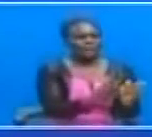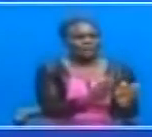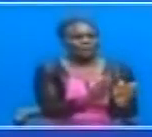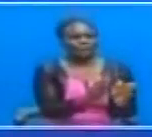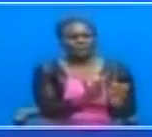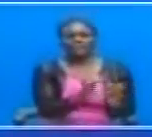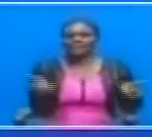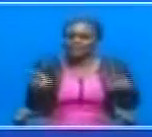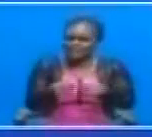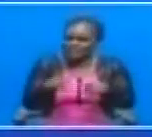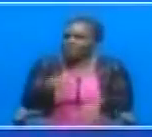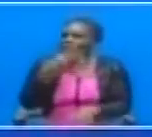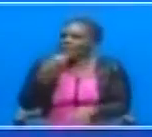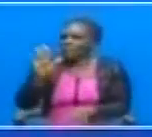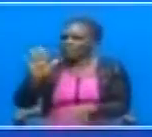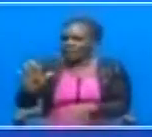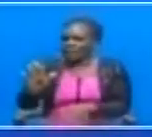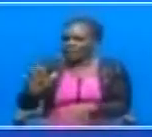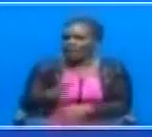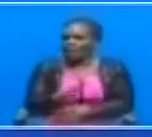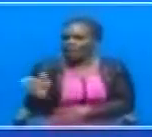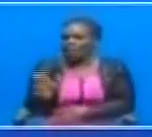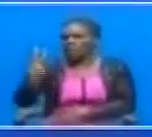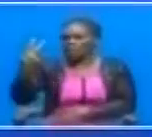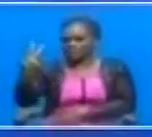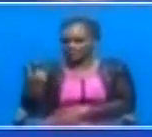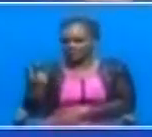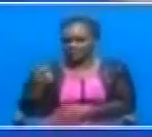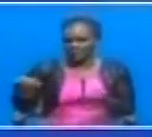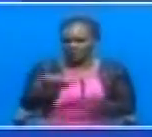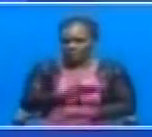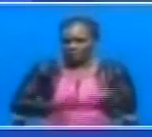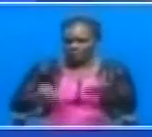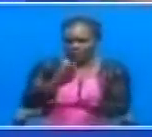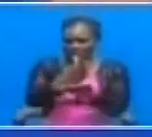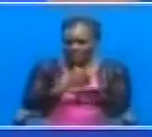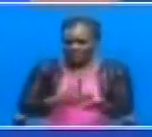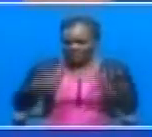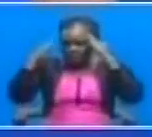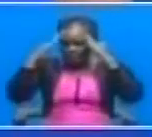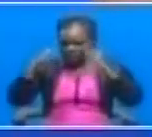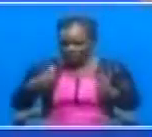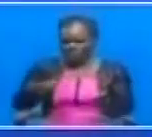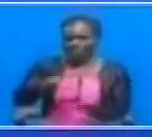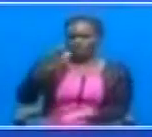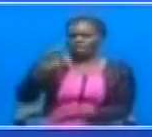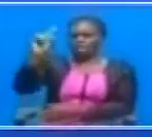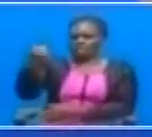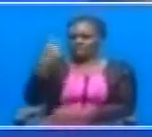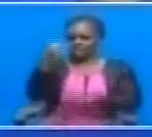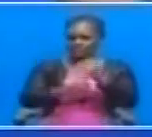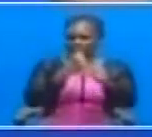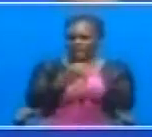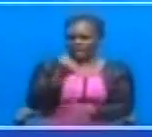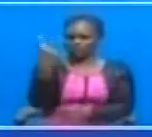In the footsteps of his father, Barack Obama II gave the economic sector serious attention. In his first 2 years